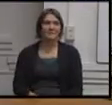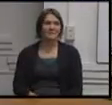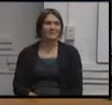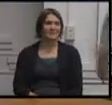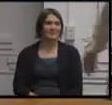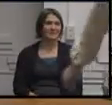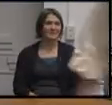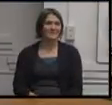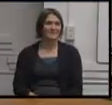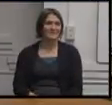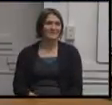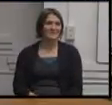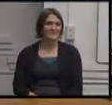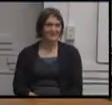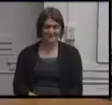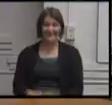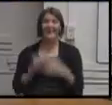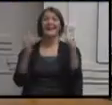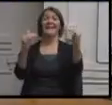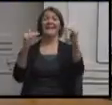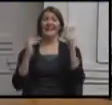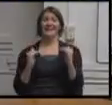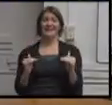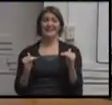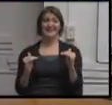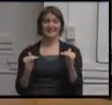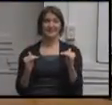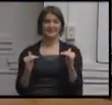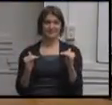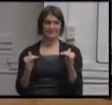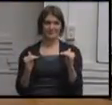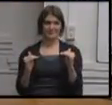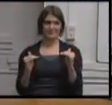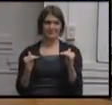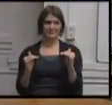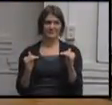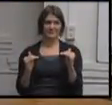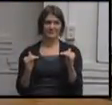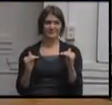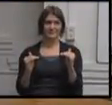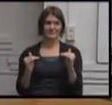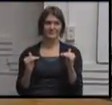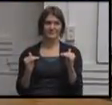Okay. So the next matter on the agenda is